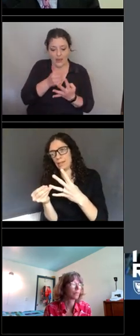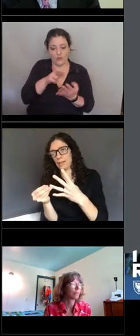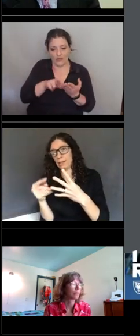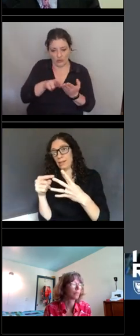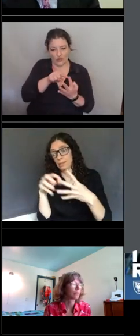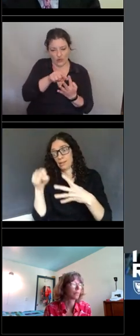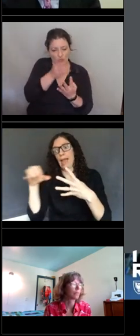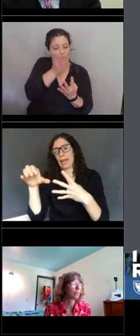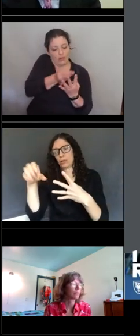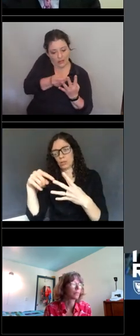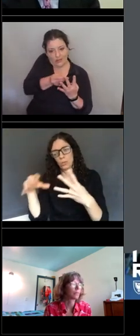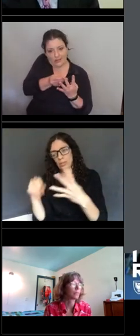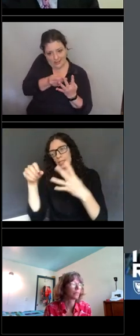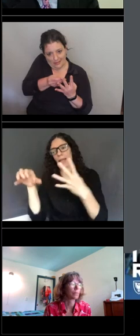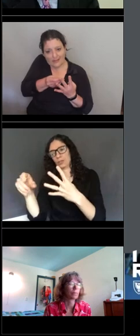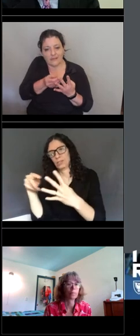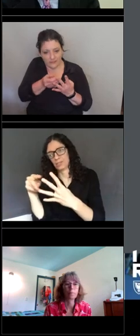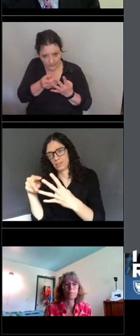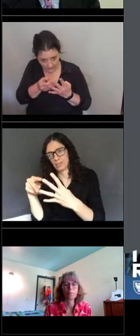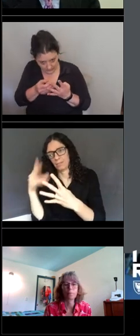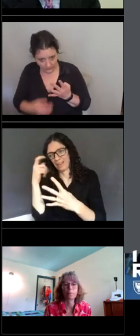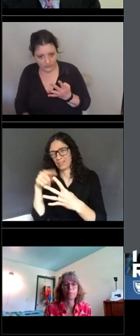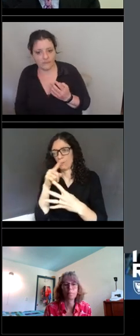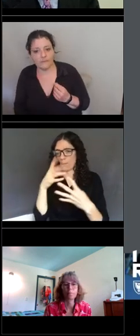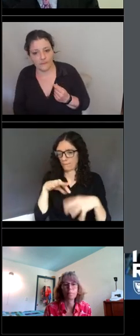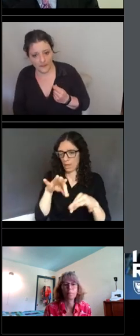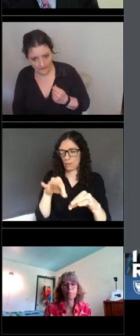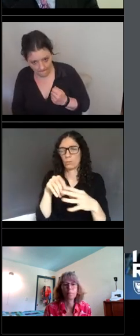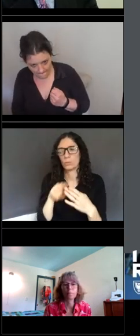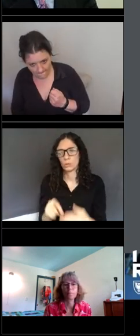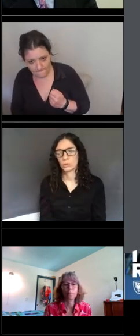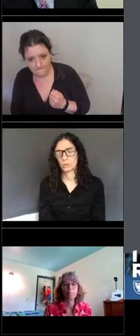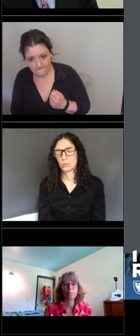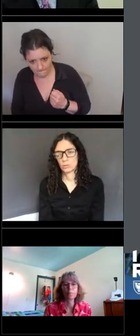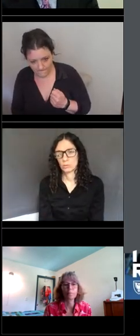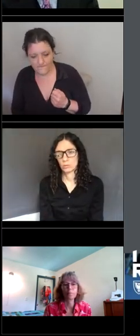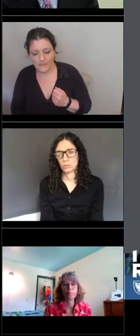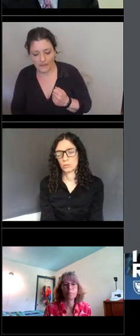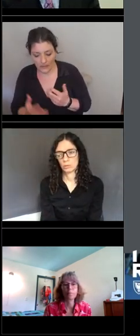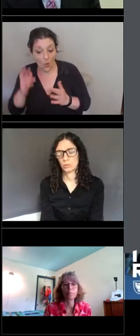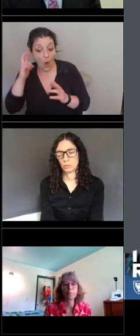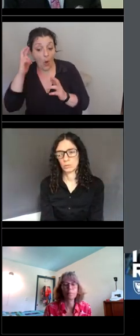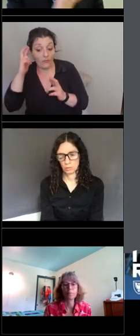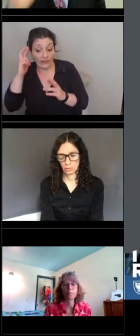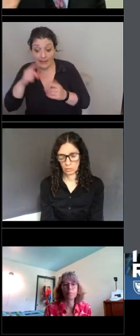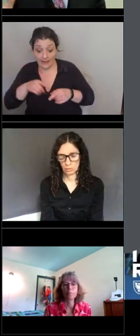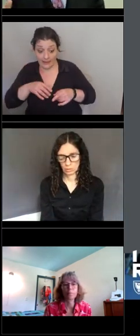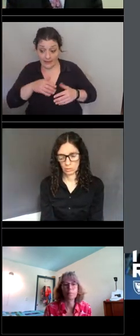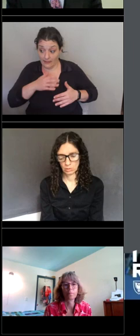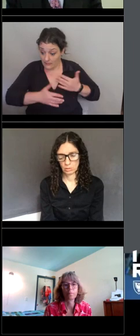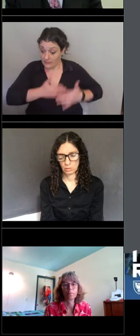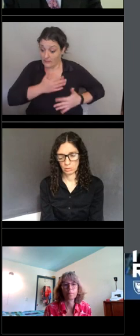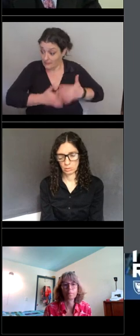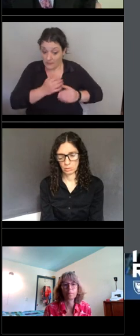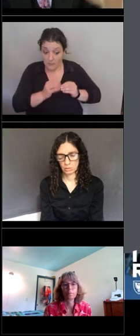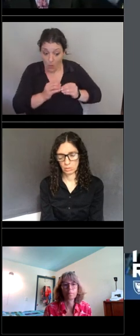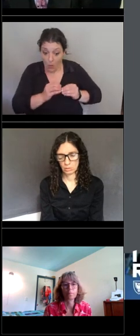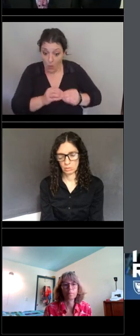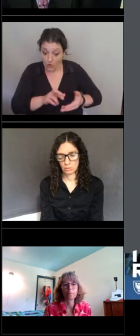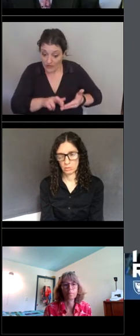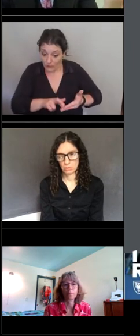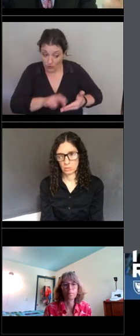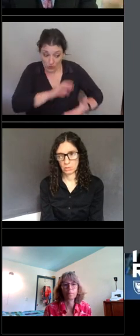So as the management plans get adapted, and hopefully they, adopt that mindset of breaking out of these silos and being